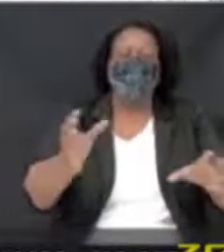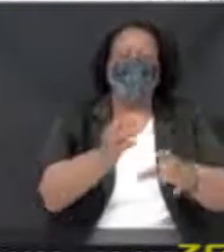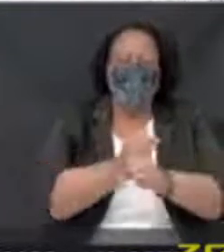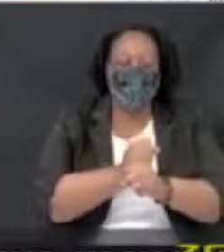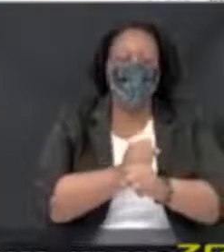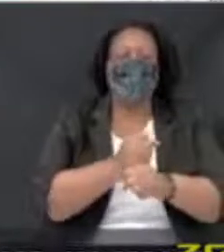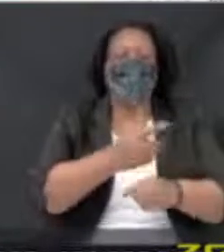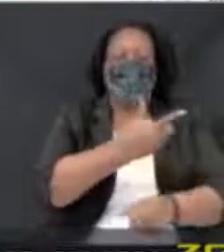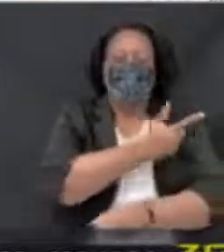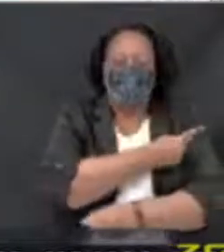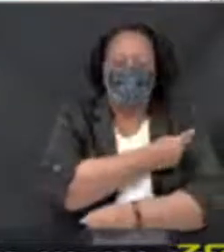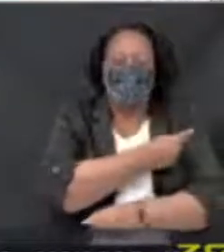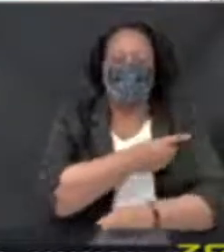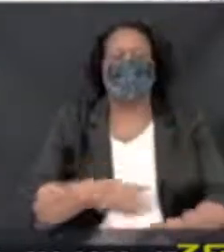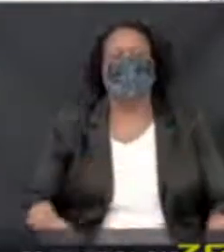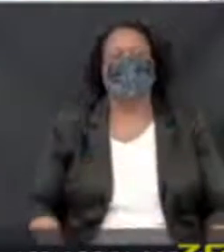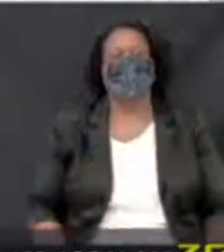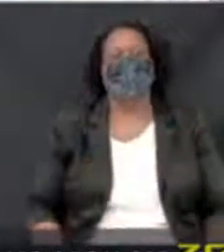thank you.